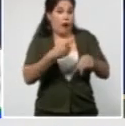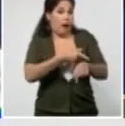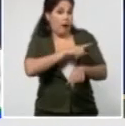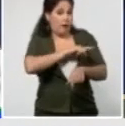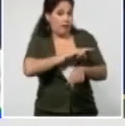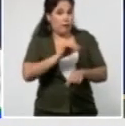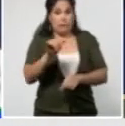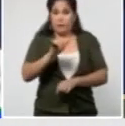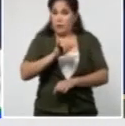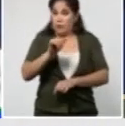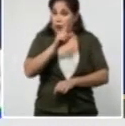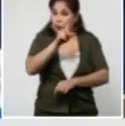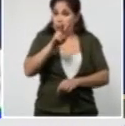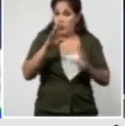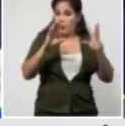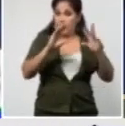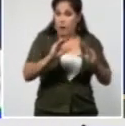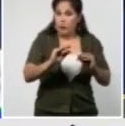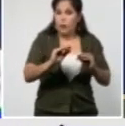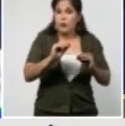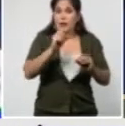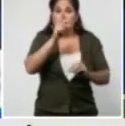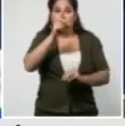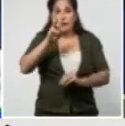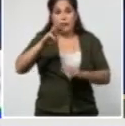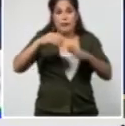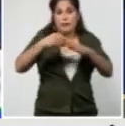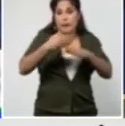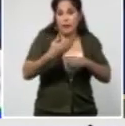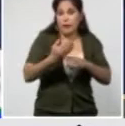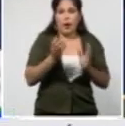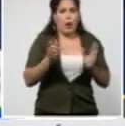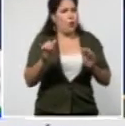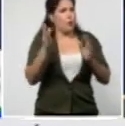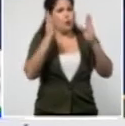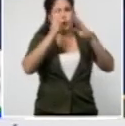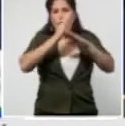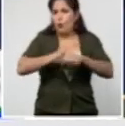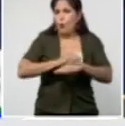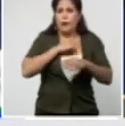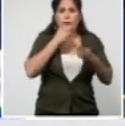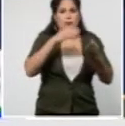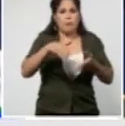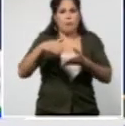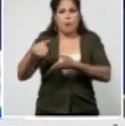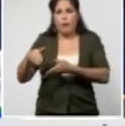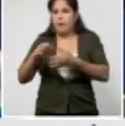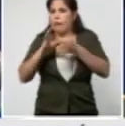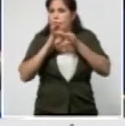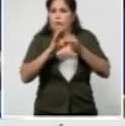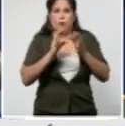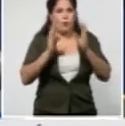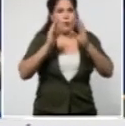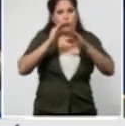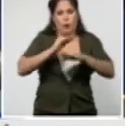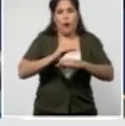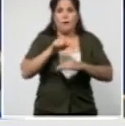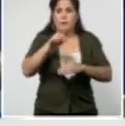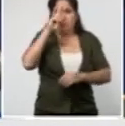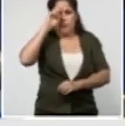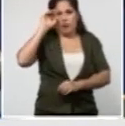we still have 2 patients in serious condition. And for